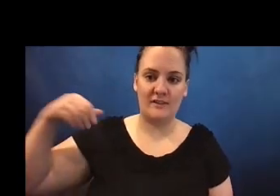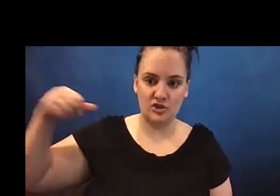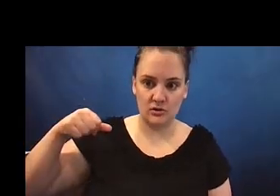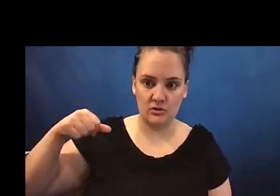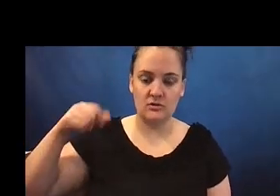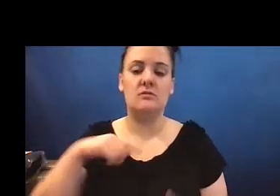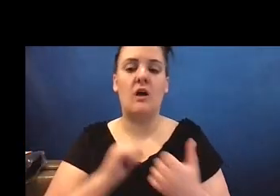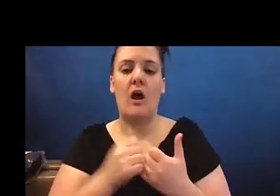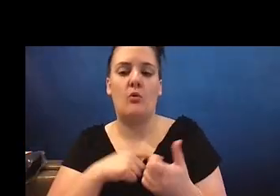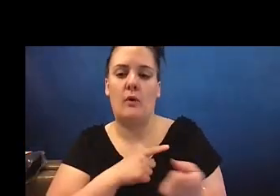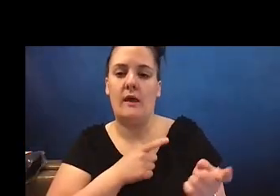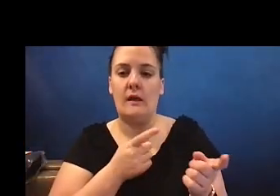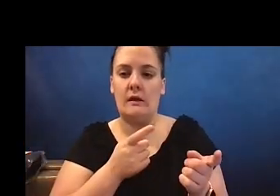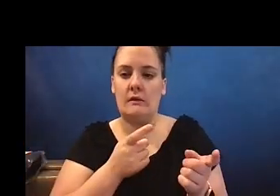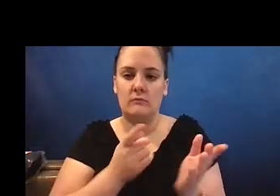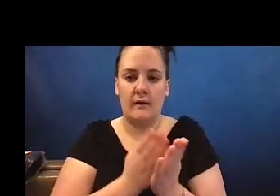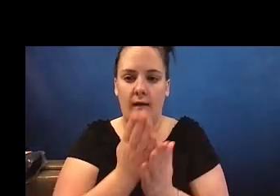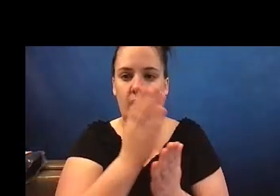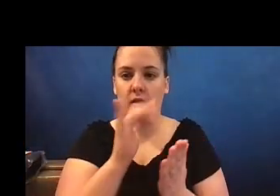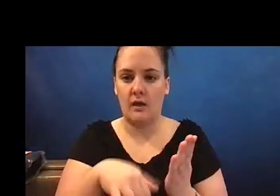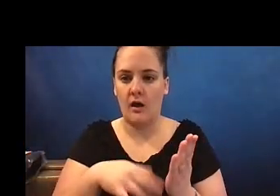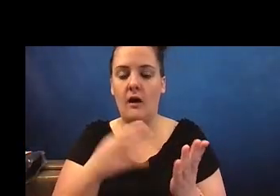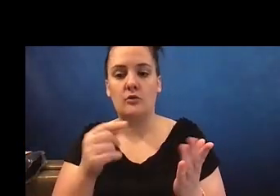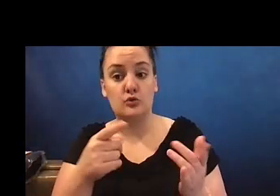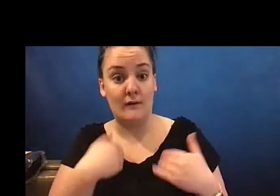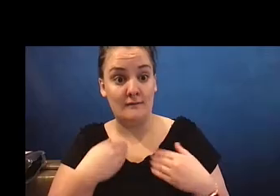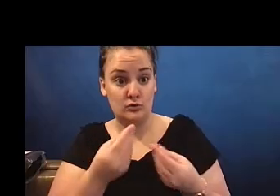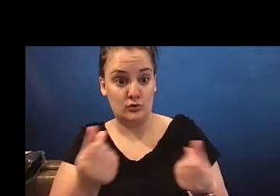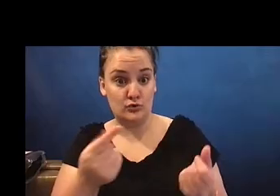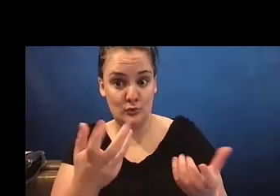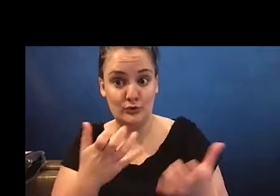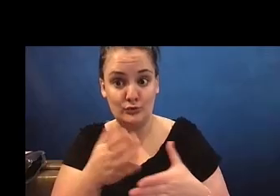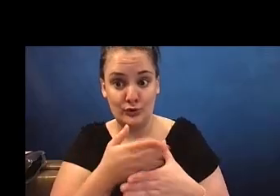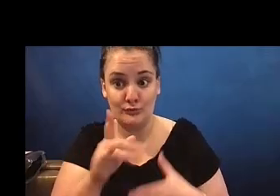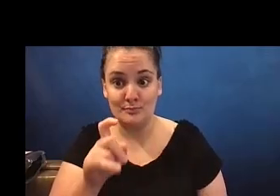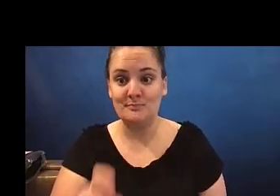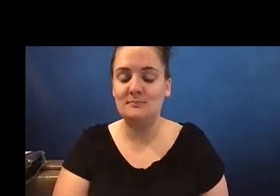do you have solutions you'd like to share?